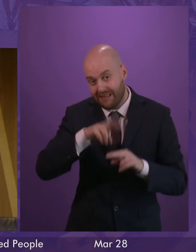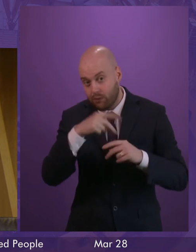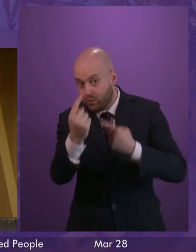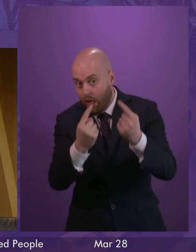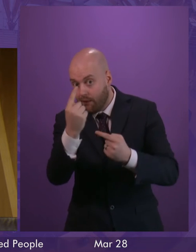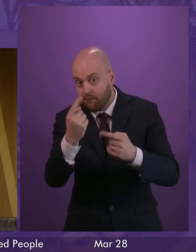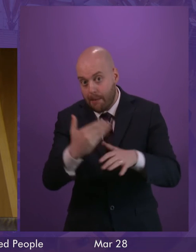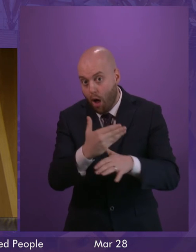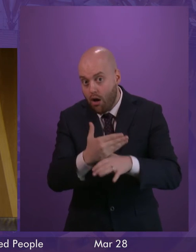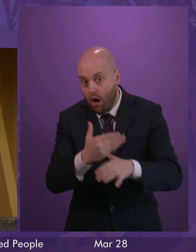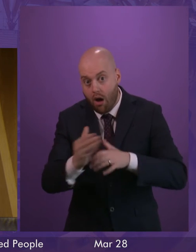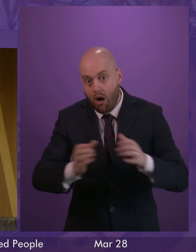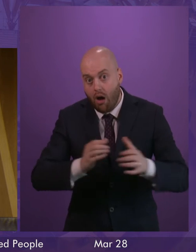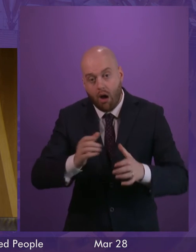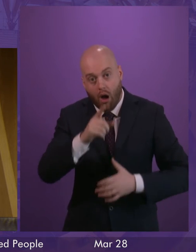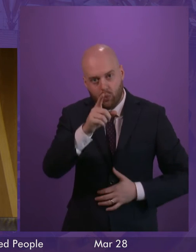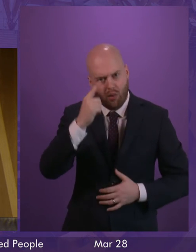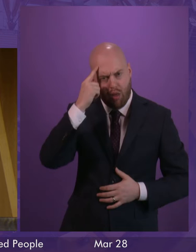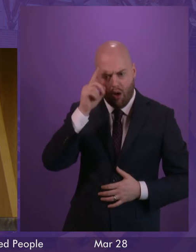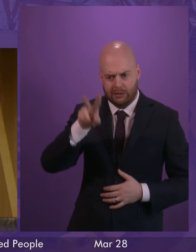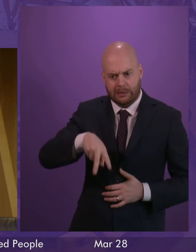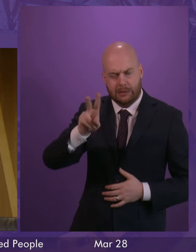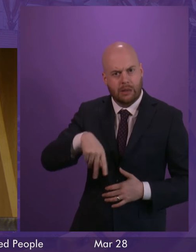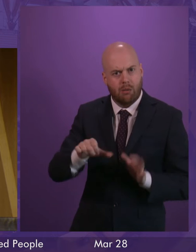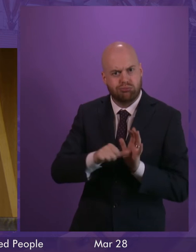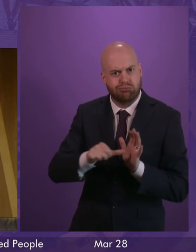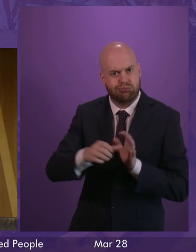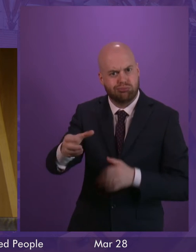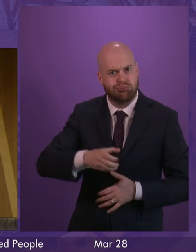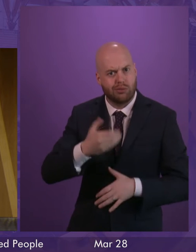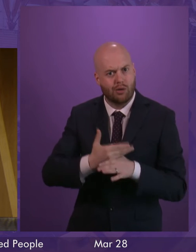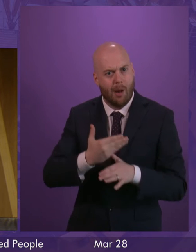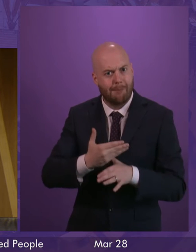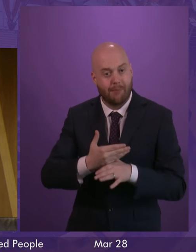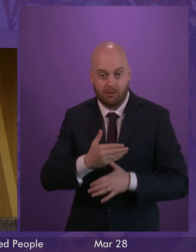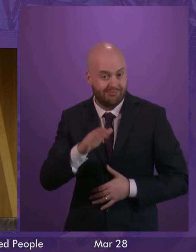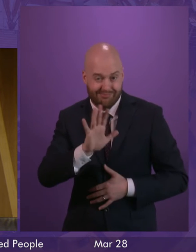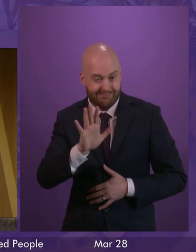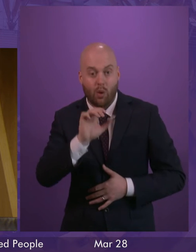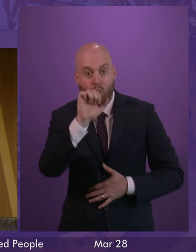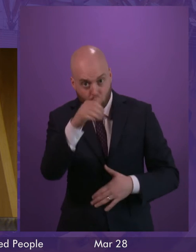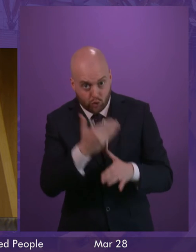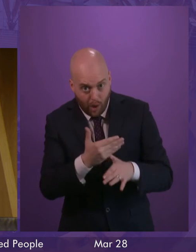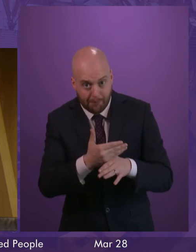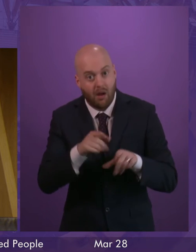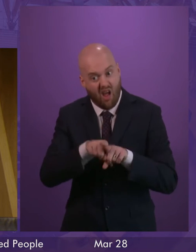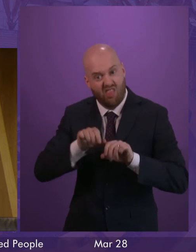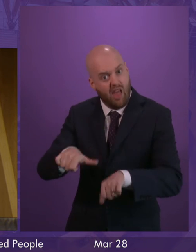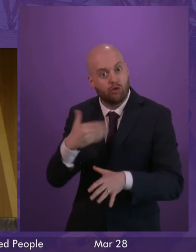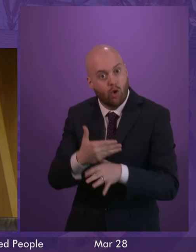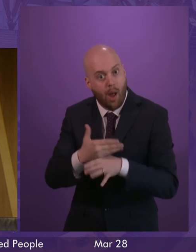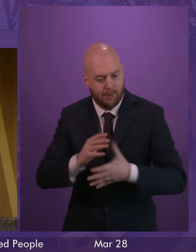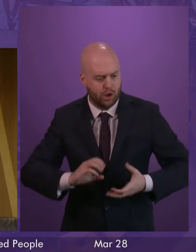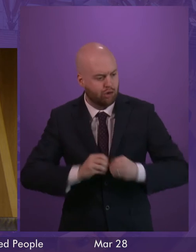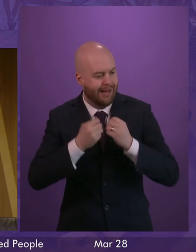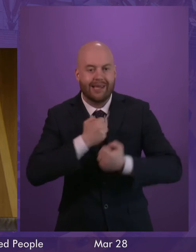appear difficult for them as employers, but it is our job and their job as employers to create the space and support for